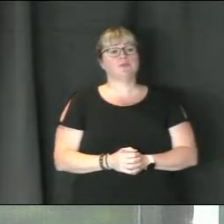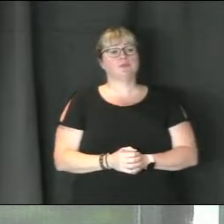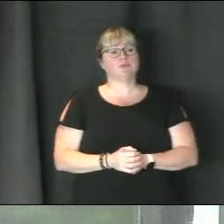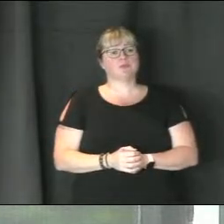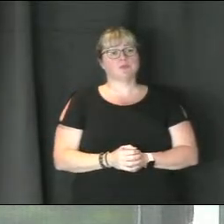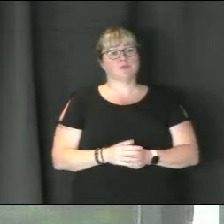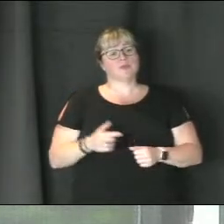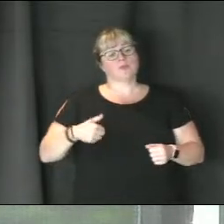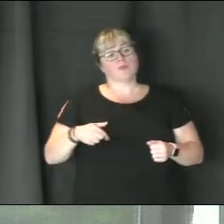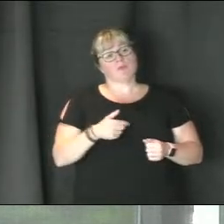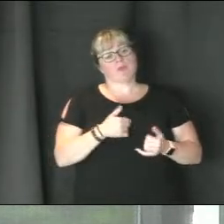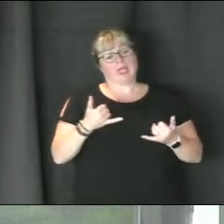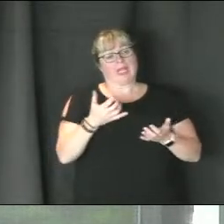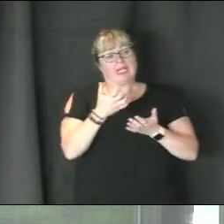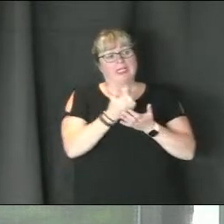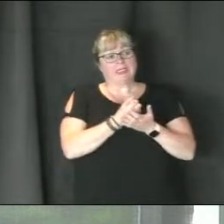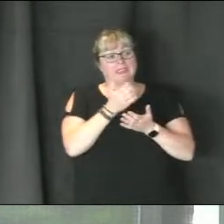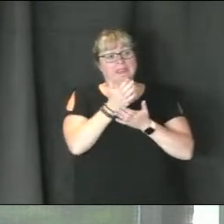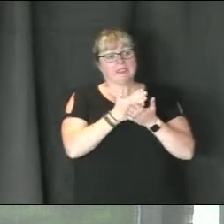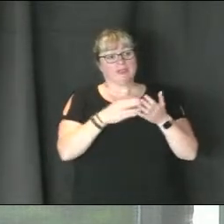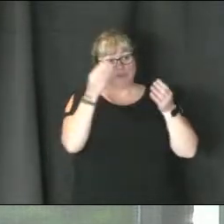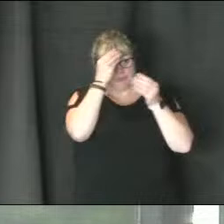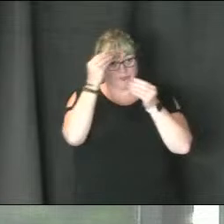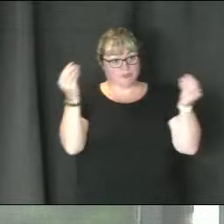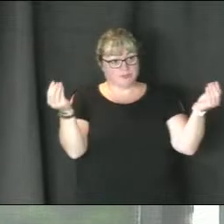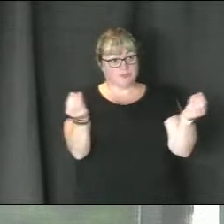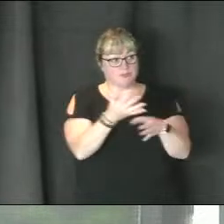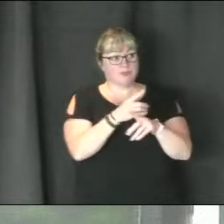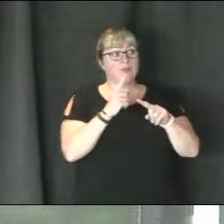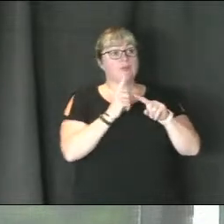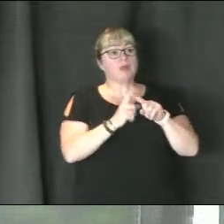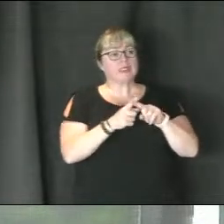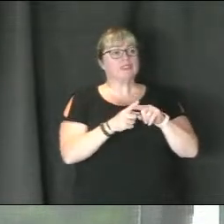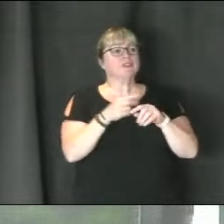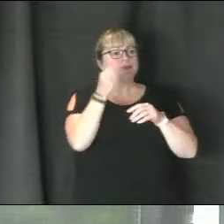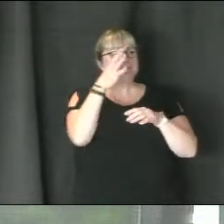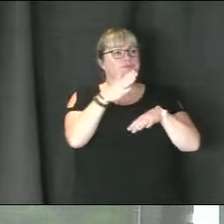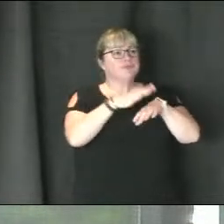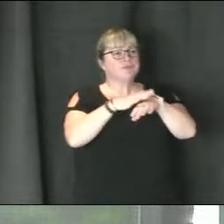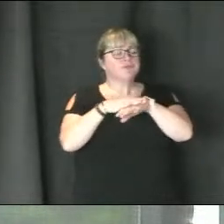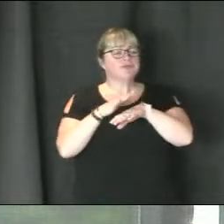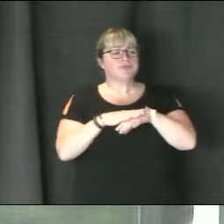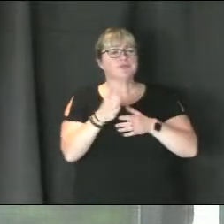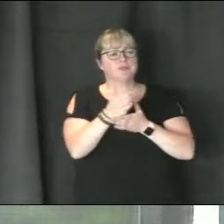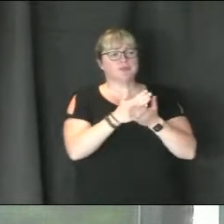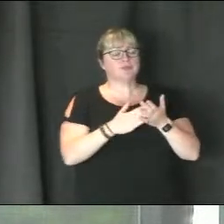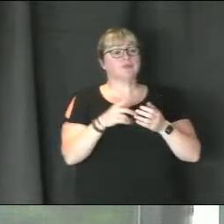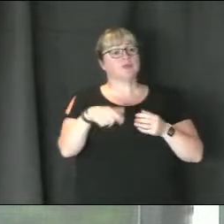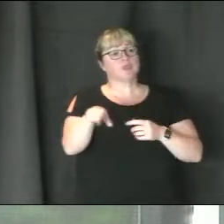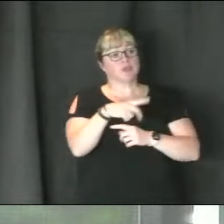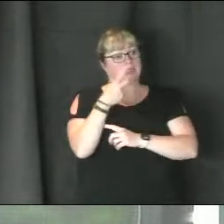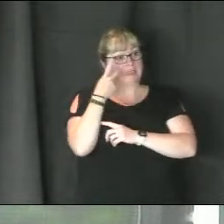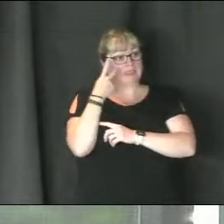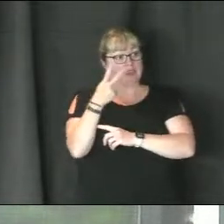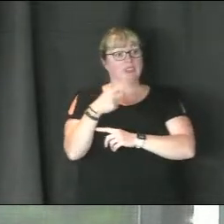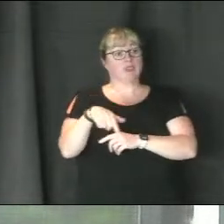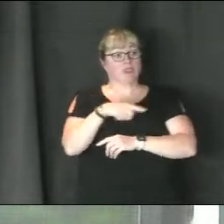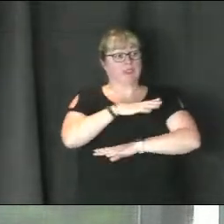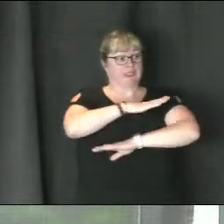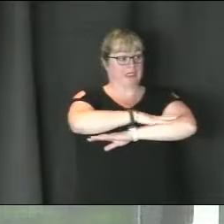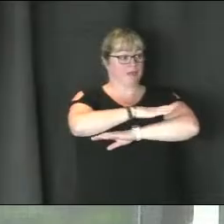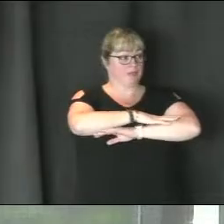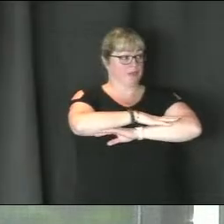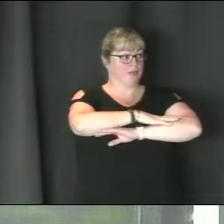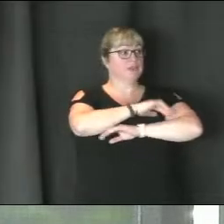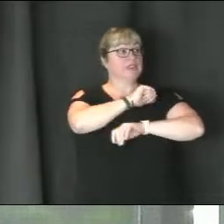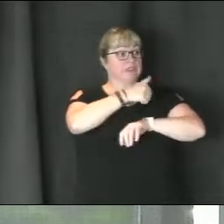let's take a moment to go over some of the guidelines and housekeeping items here this morning. As you see, you have been assigned a table, and